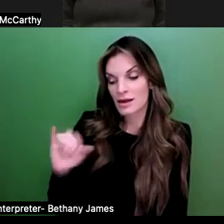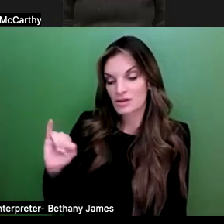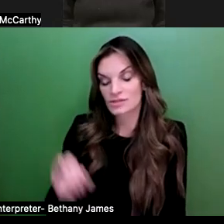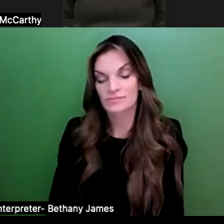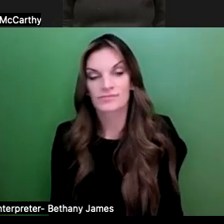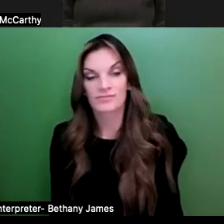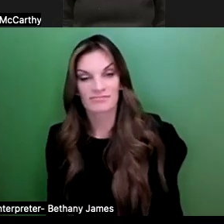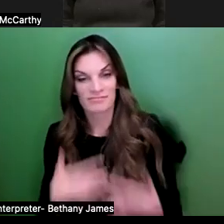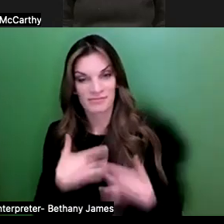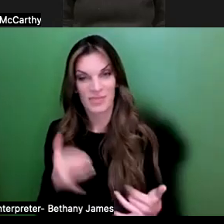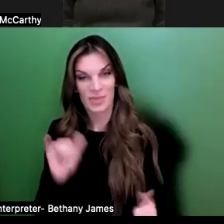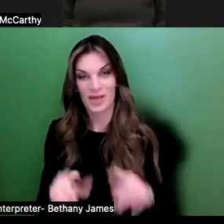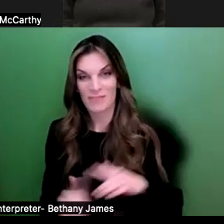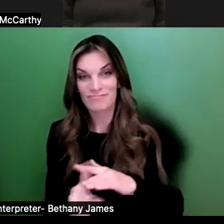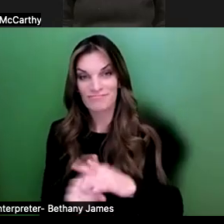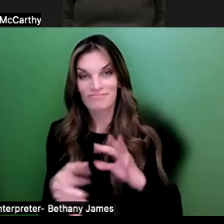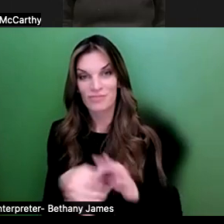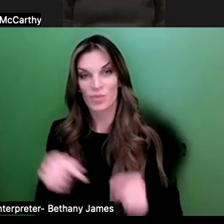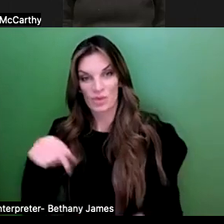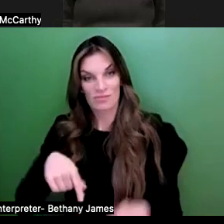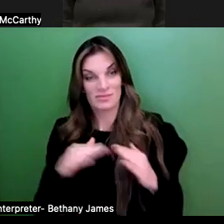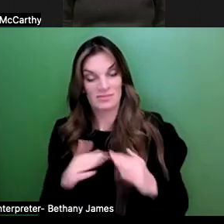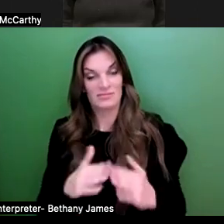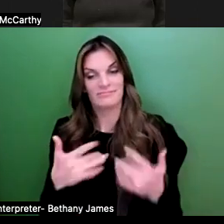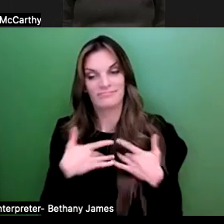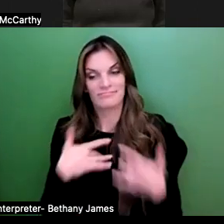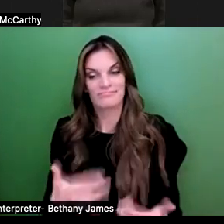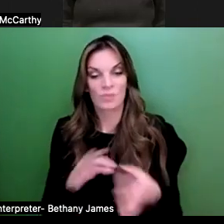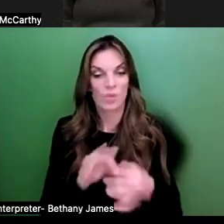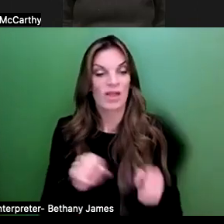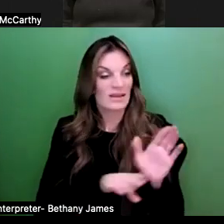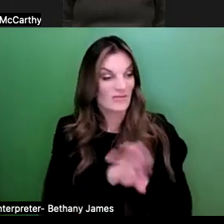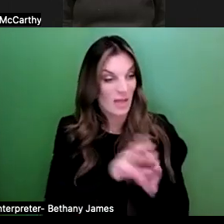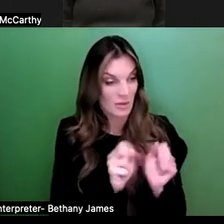issues facing Tarrytown, certainly development / density,